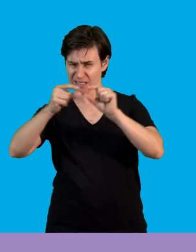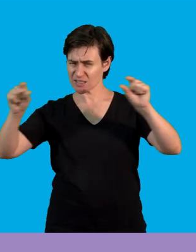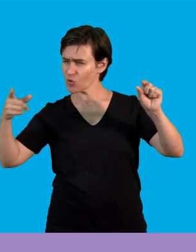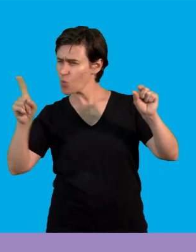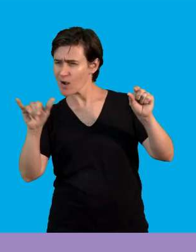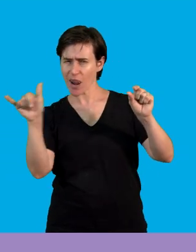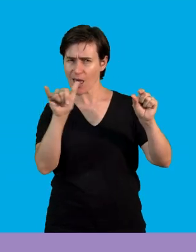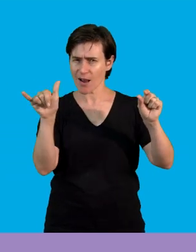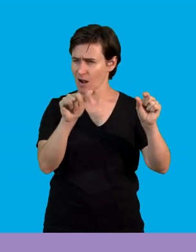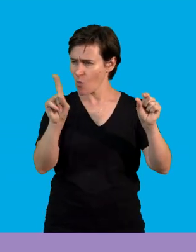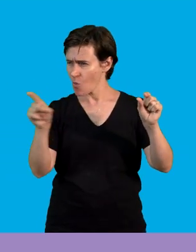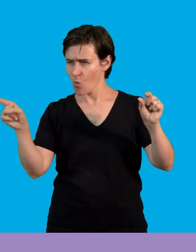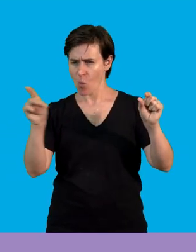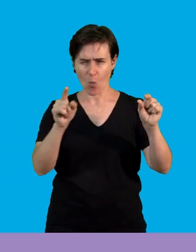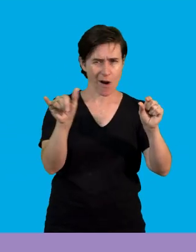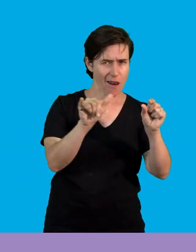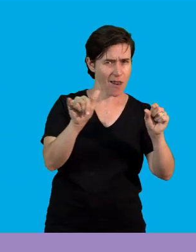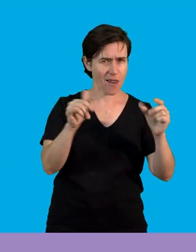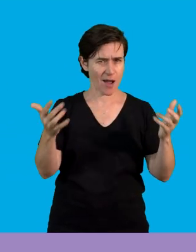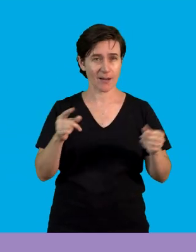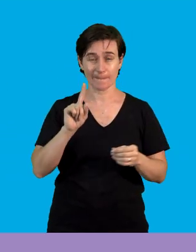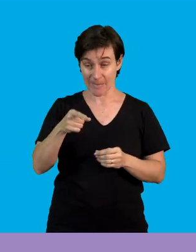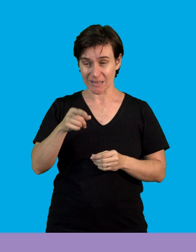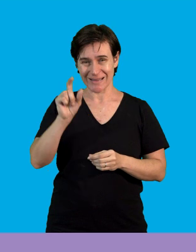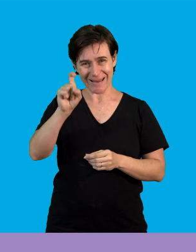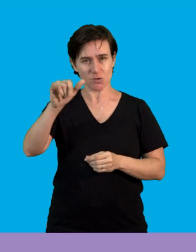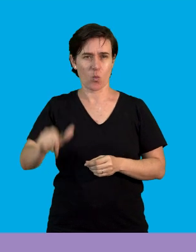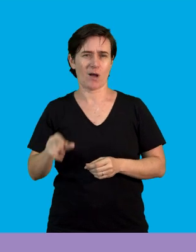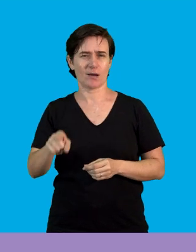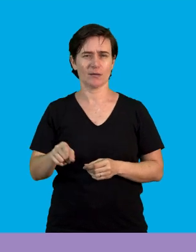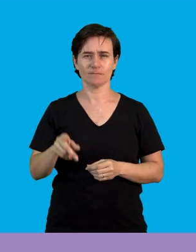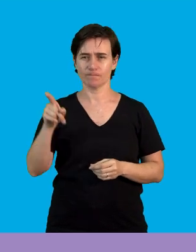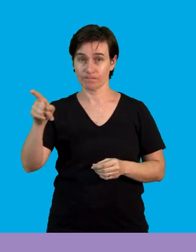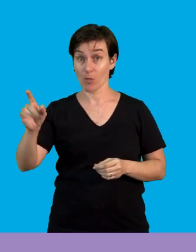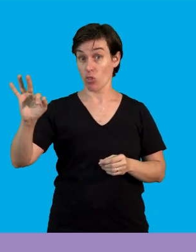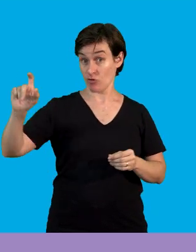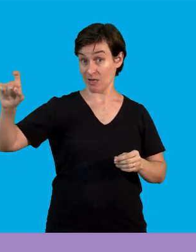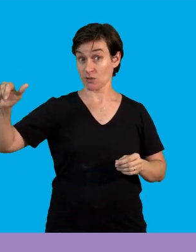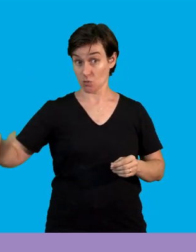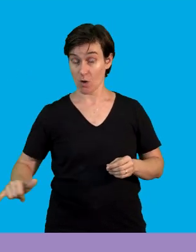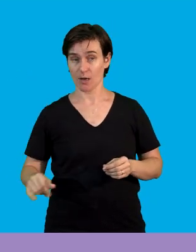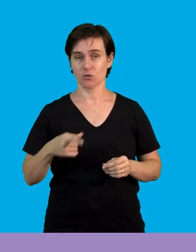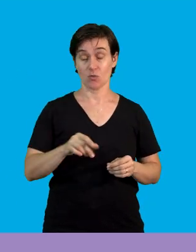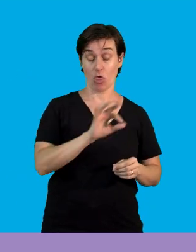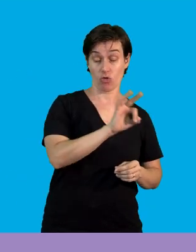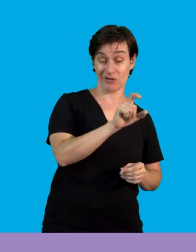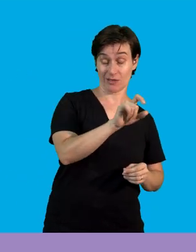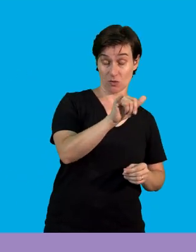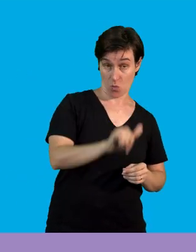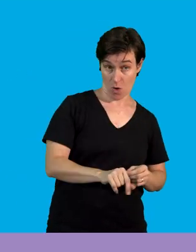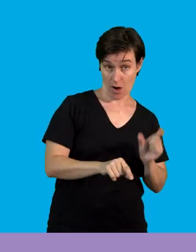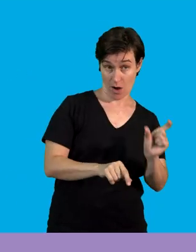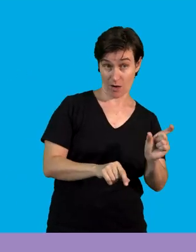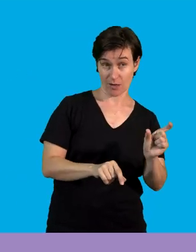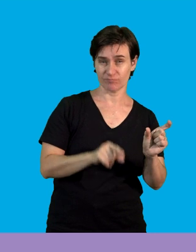that expression that have the same xy. I have 3xy, so let's write that separately.